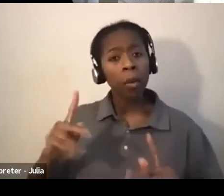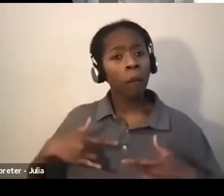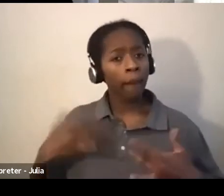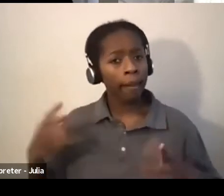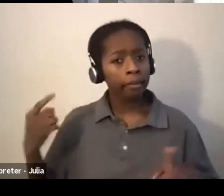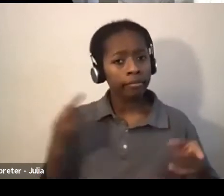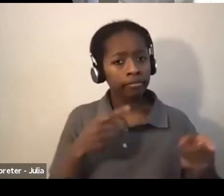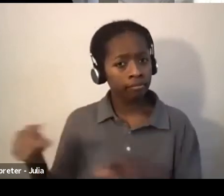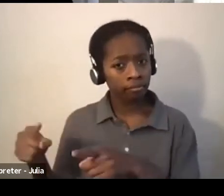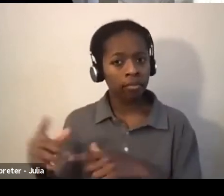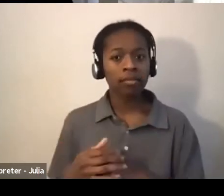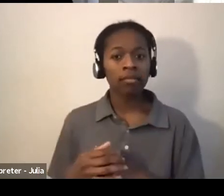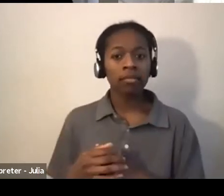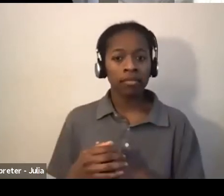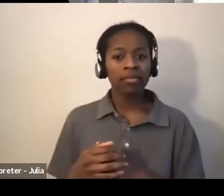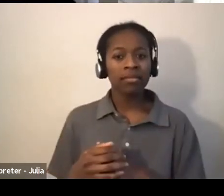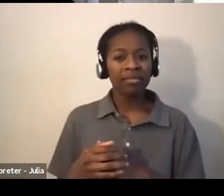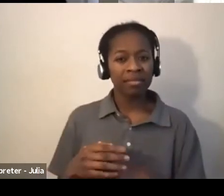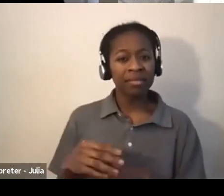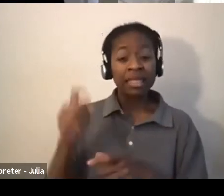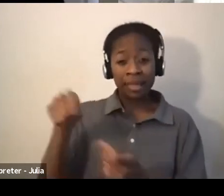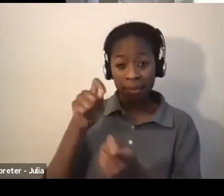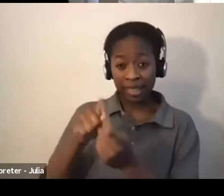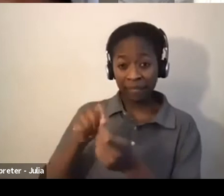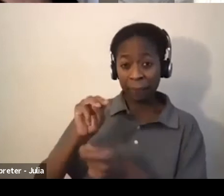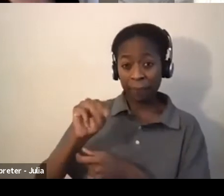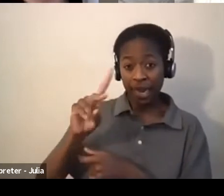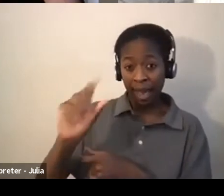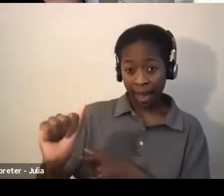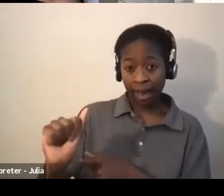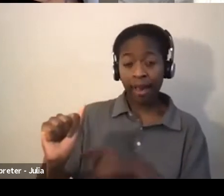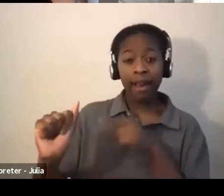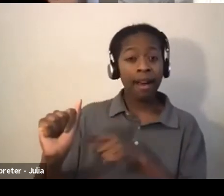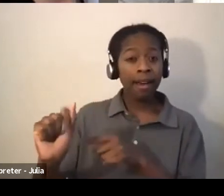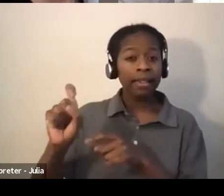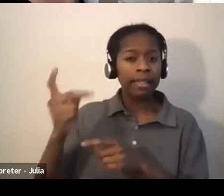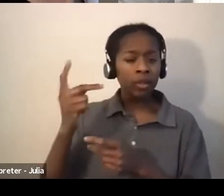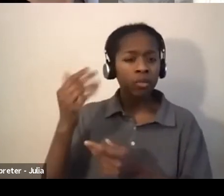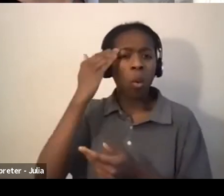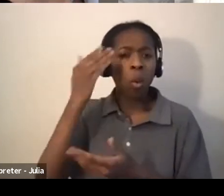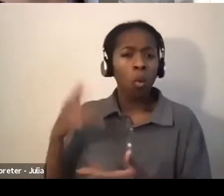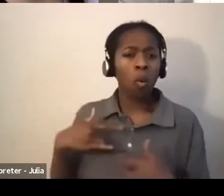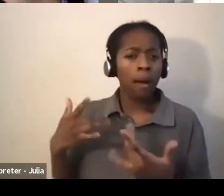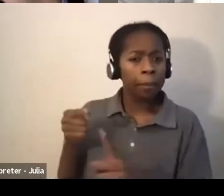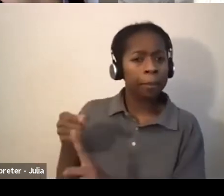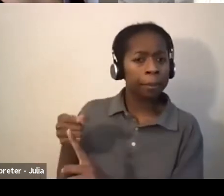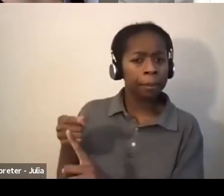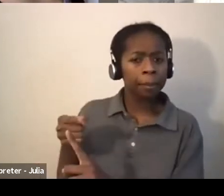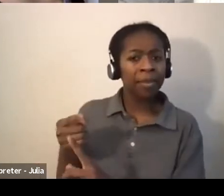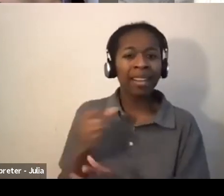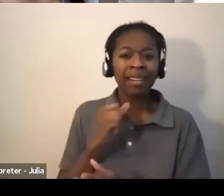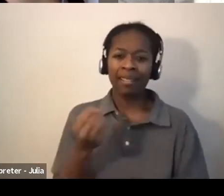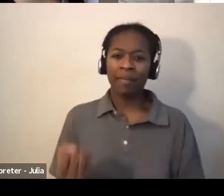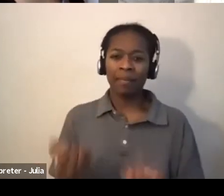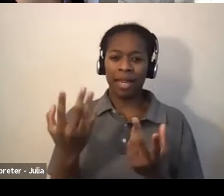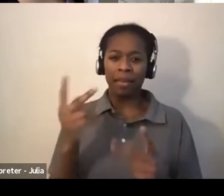different representations in media, specifically what's going on, and we don't really know, not a lot of people know what's going